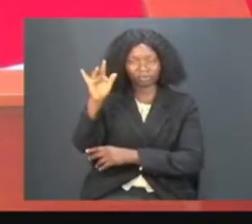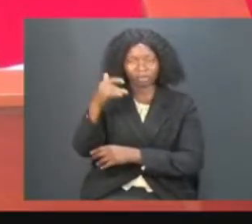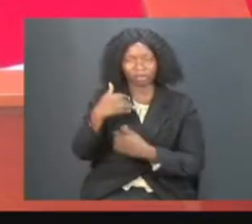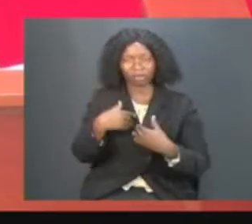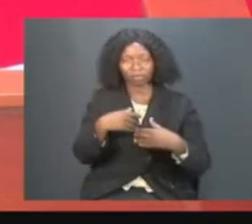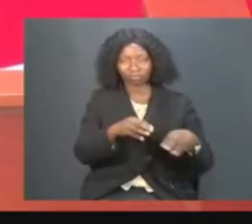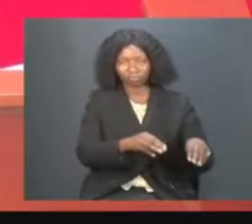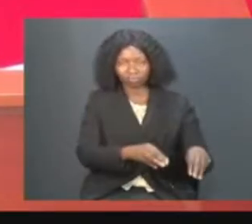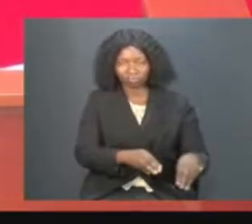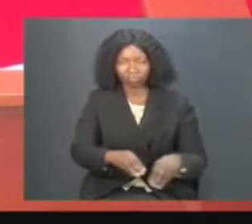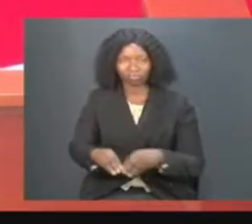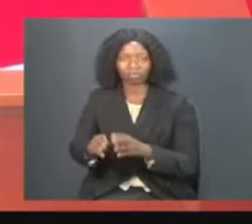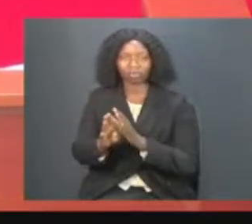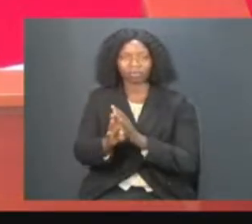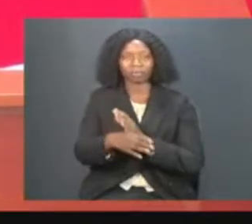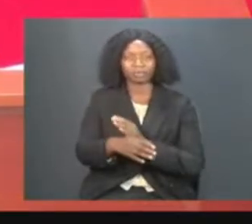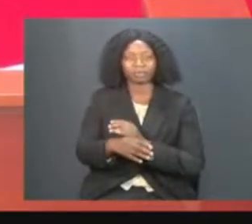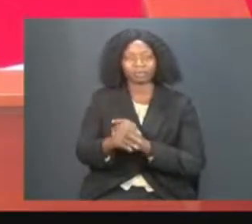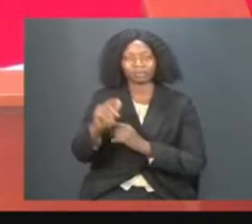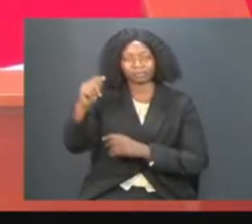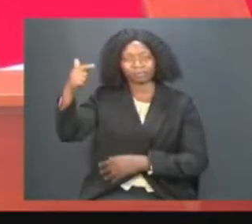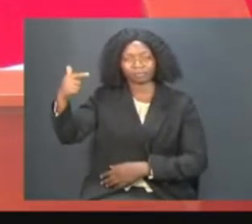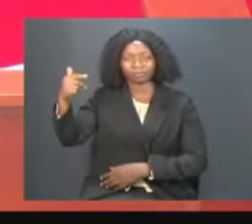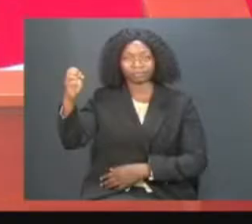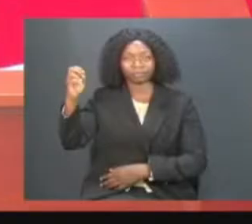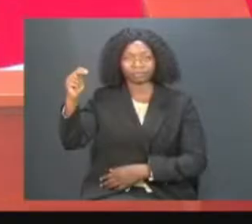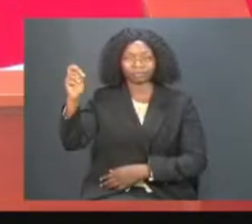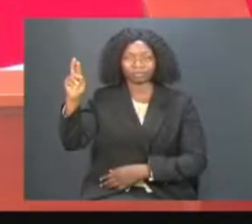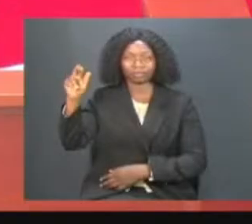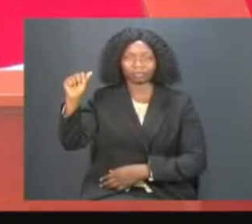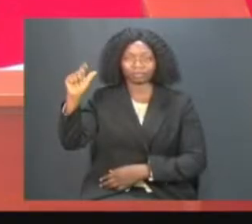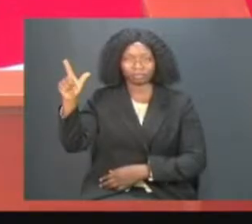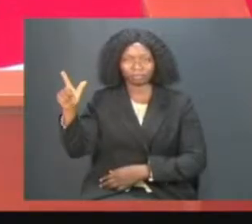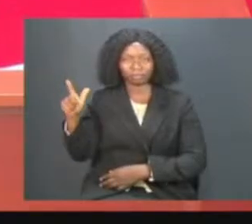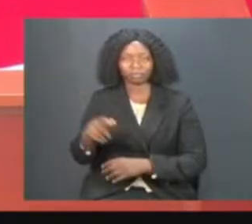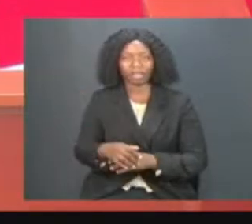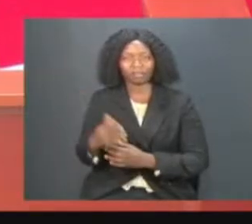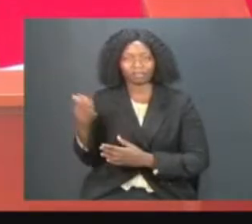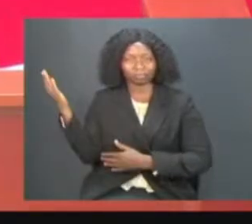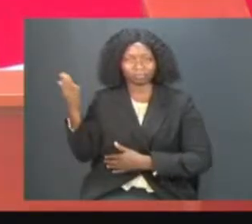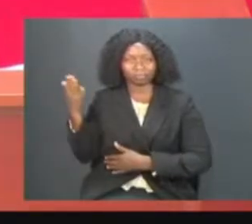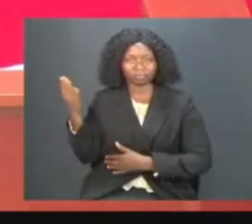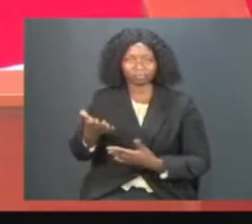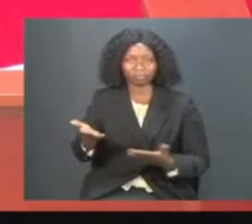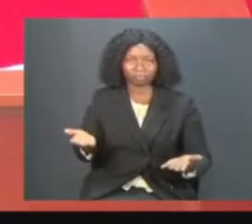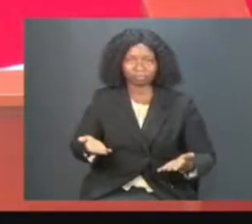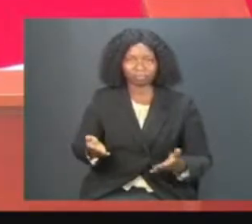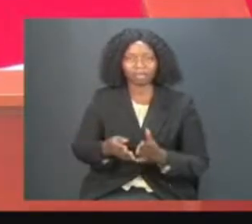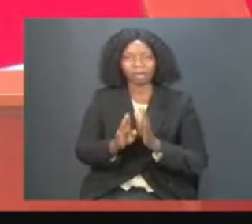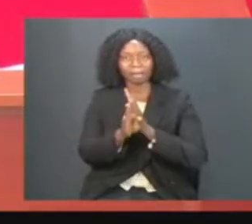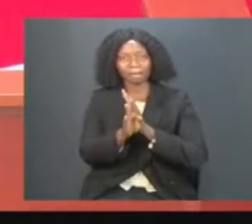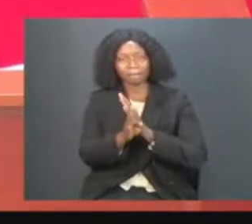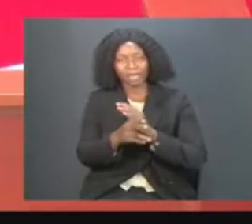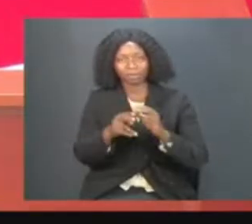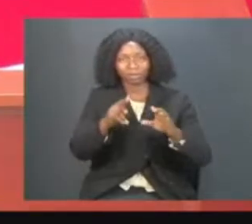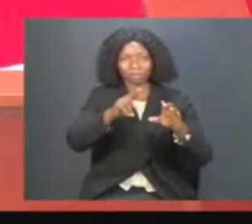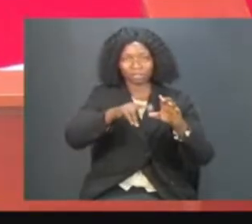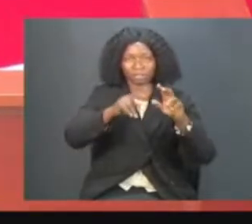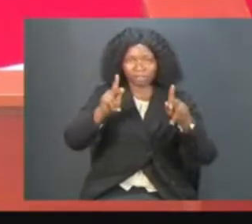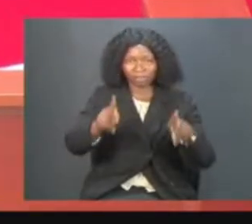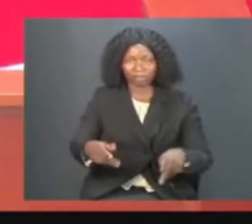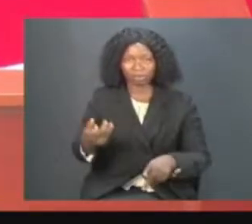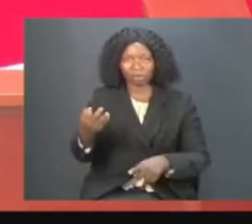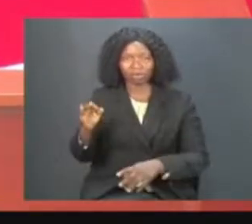General. The report of the committee on the bill has been presented by the chairman of the